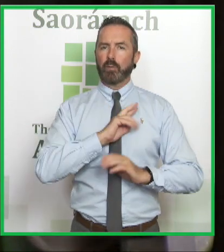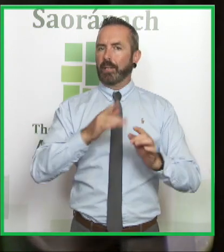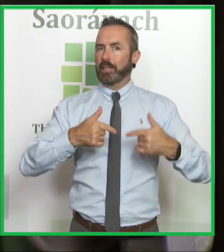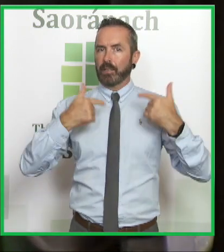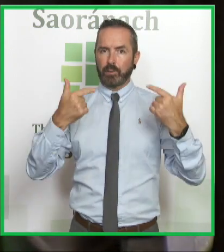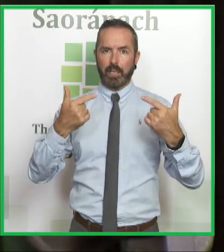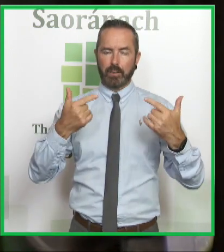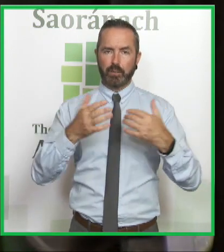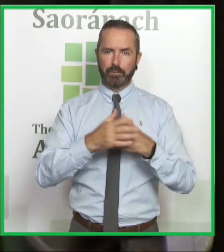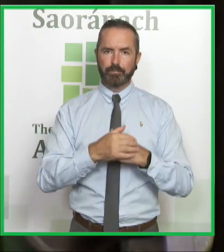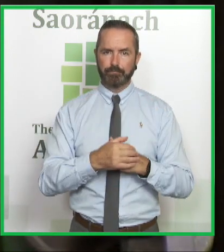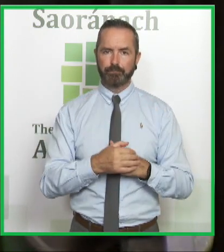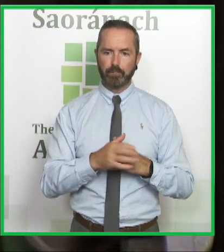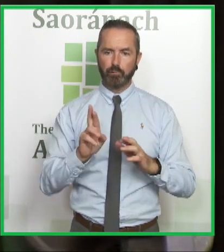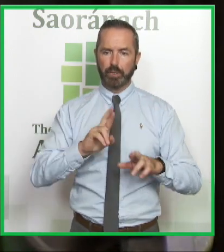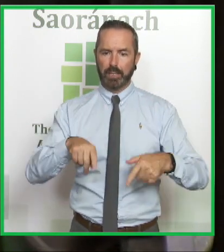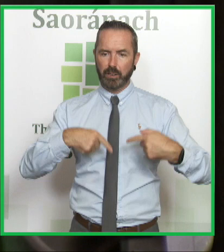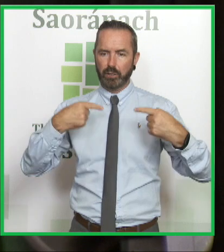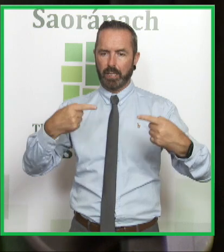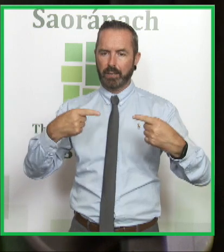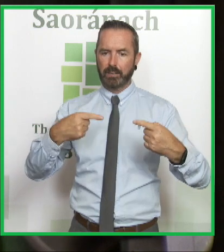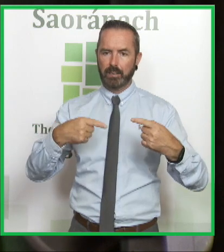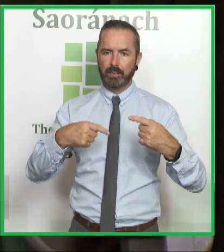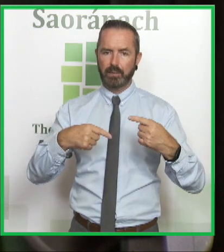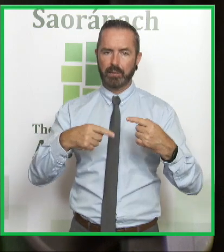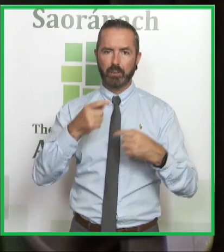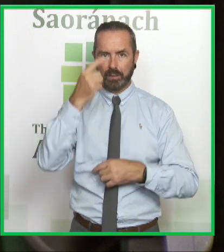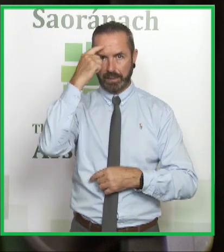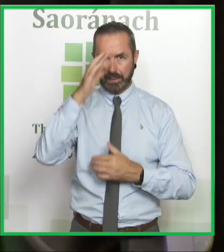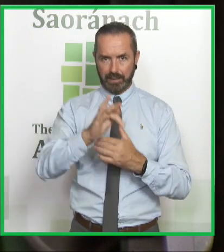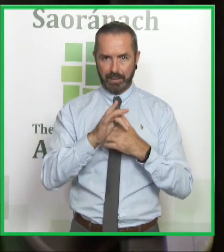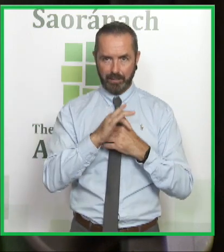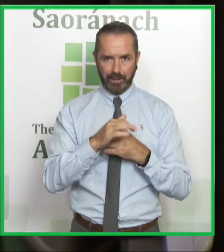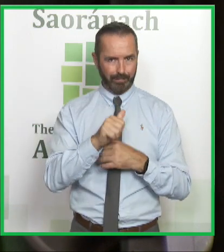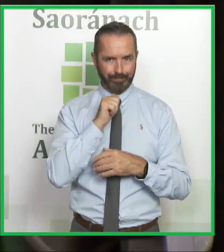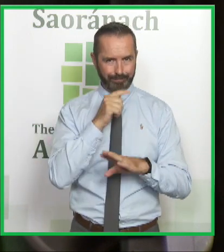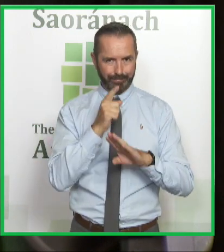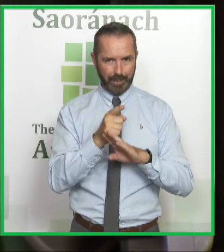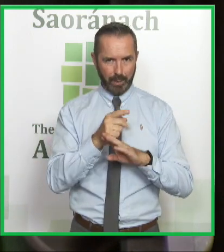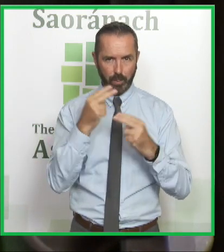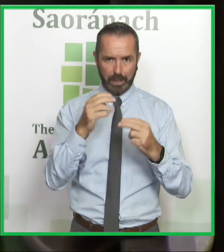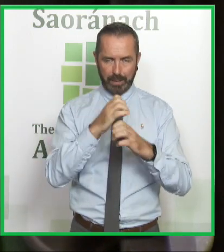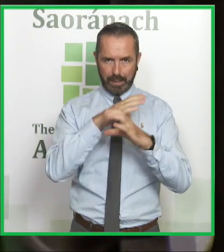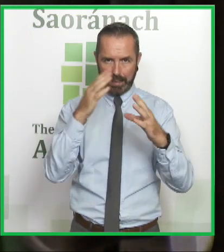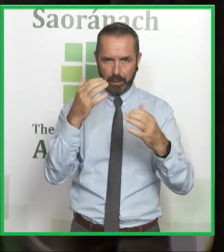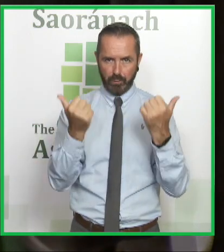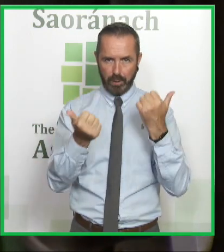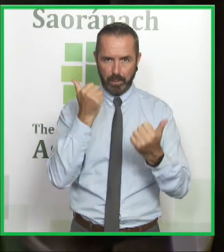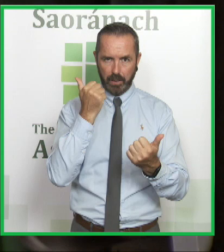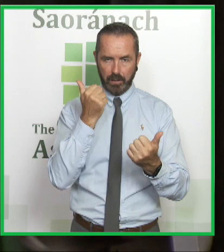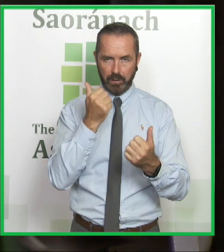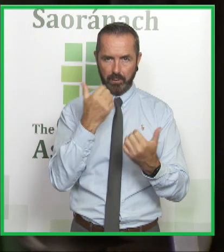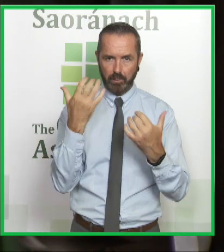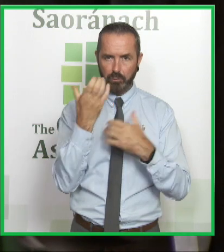challenging, undermining of a community's sense of safety and demanding a clear criminal justice response. When asked